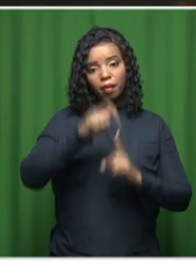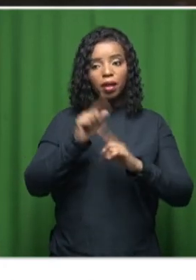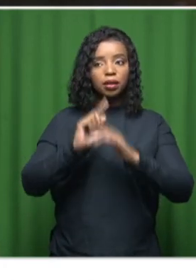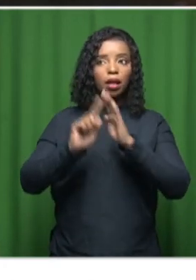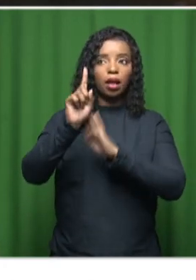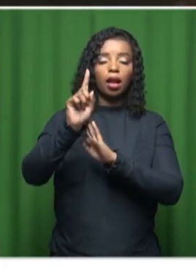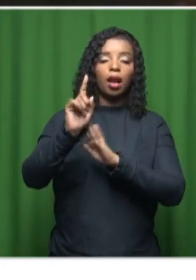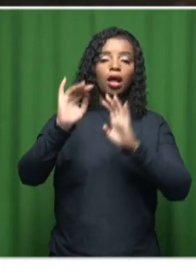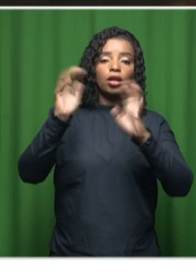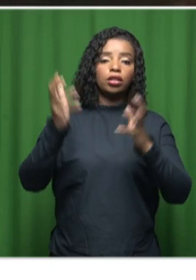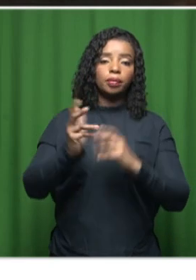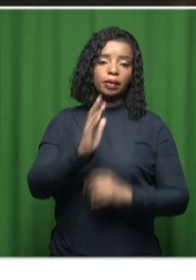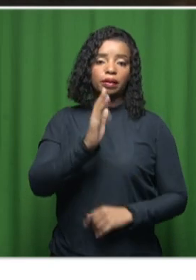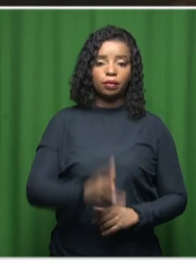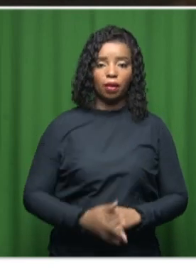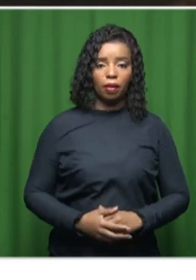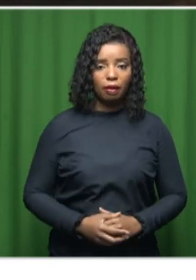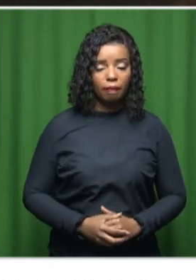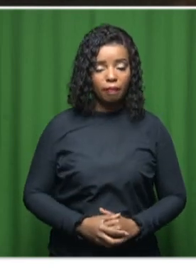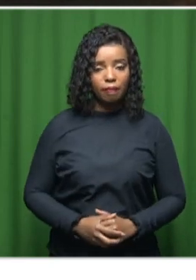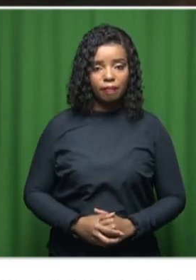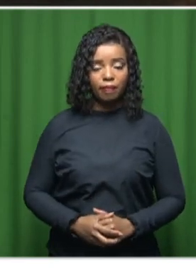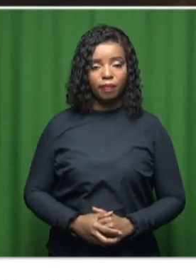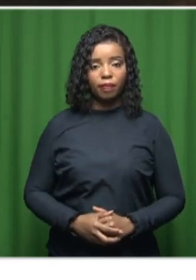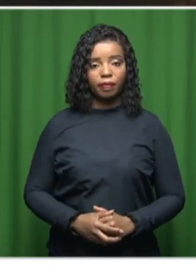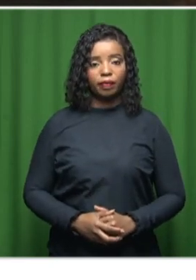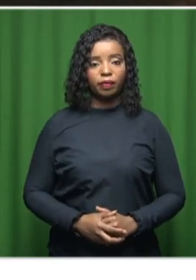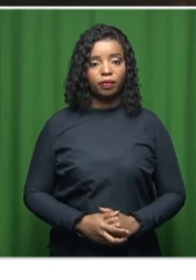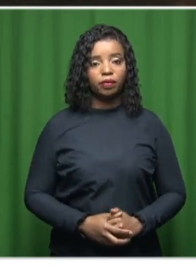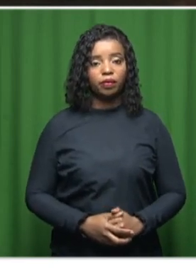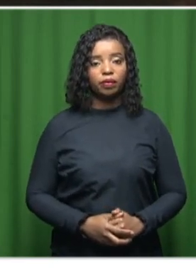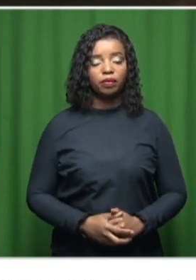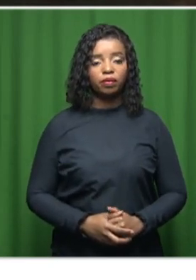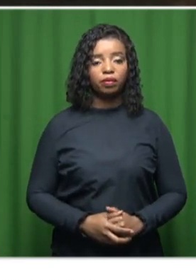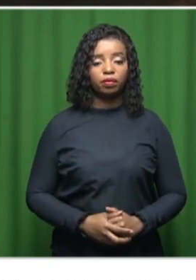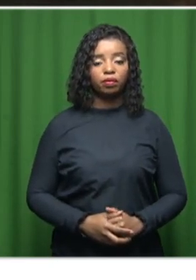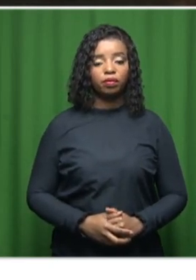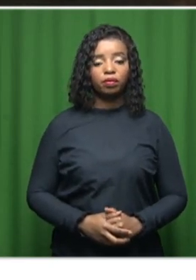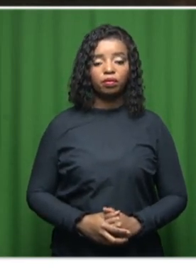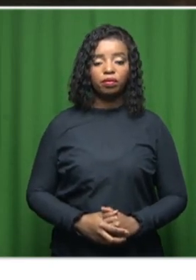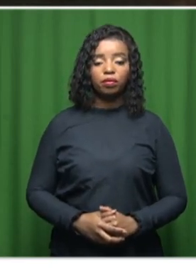Tule Joga, SABC News, Matjiesfontein.